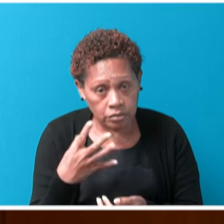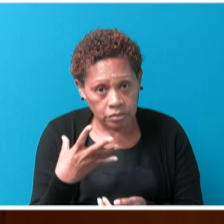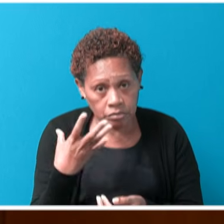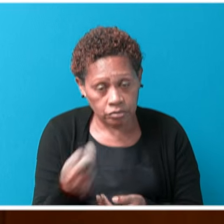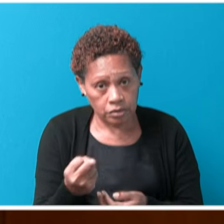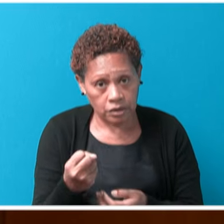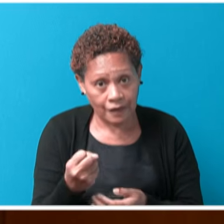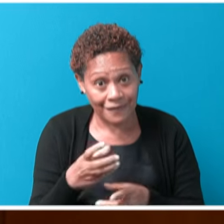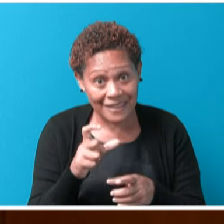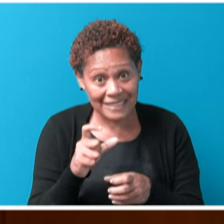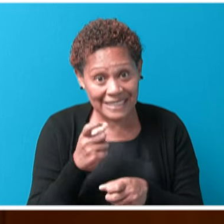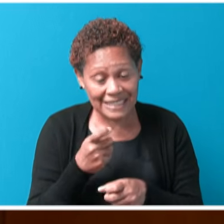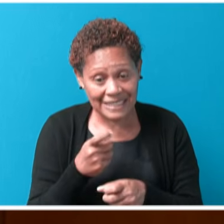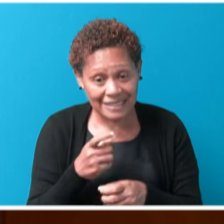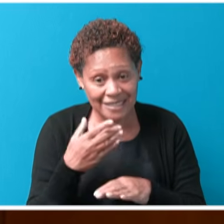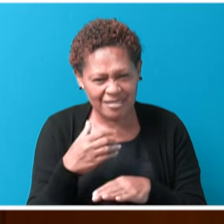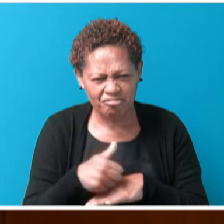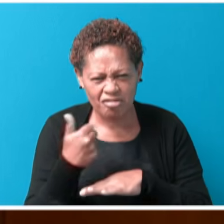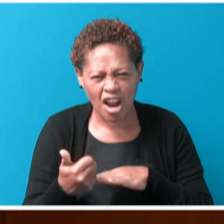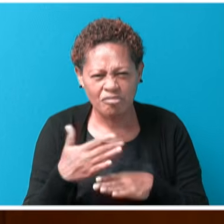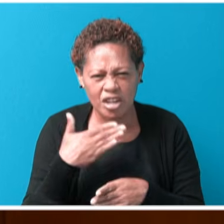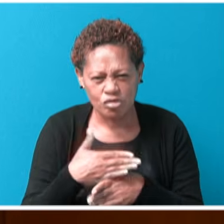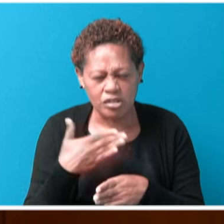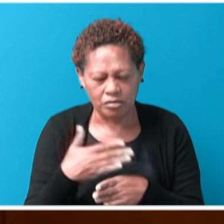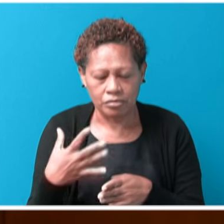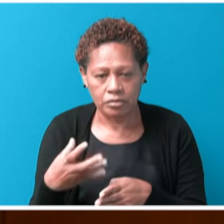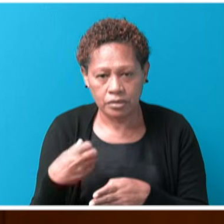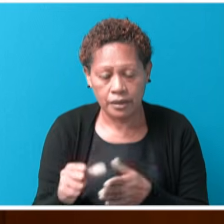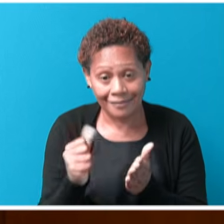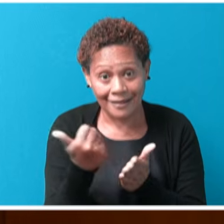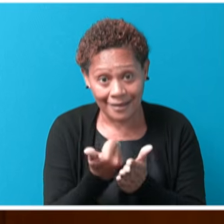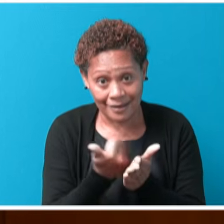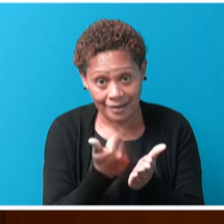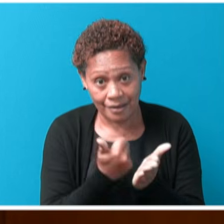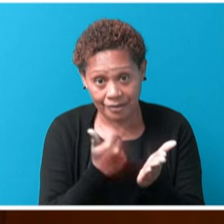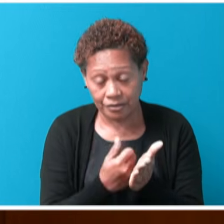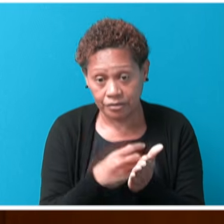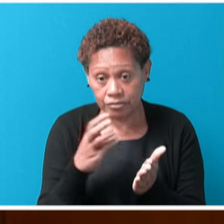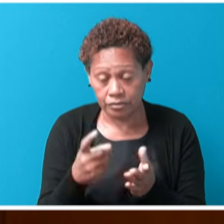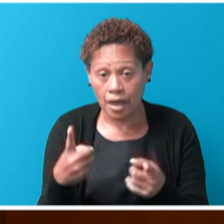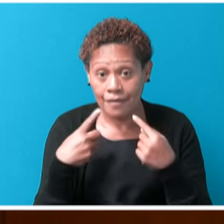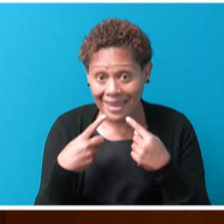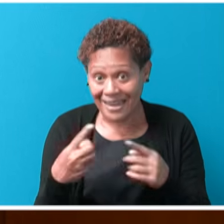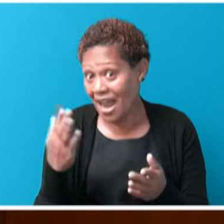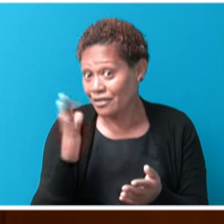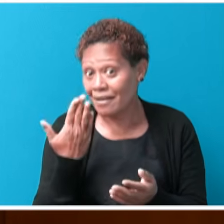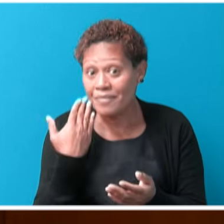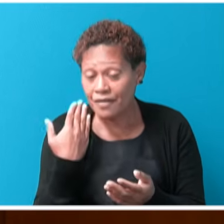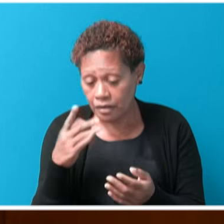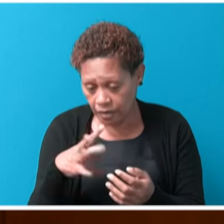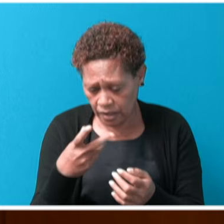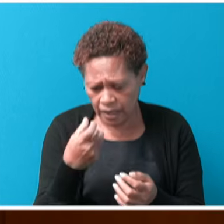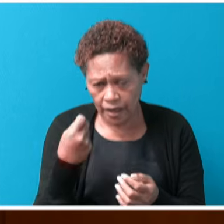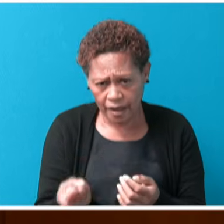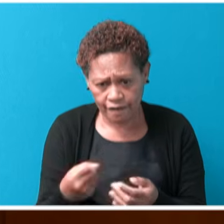service is central to government's agenda. As previously announced, sir, the civil service is undergoing